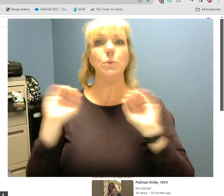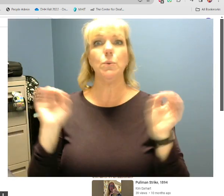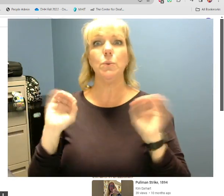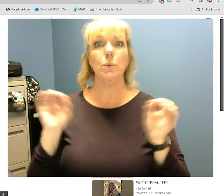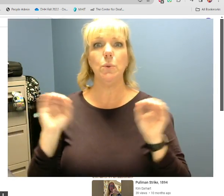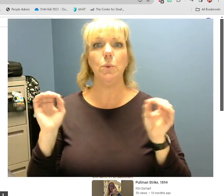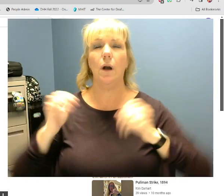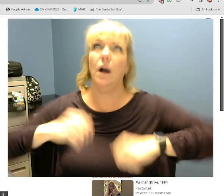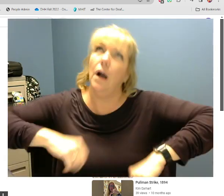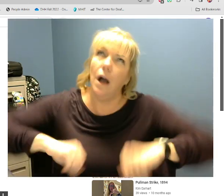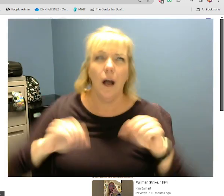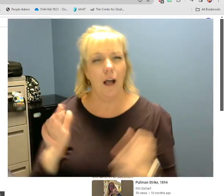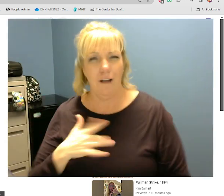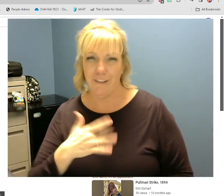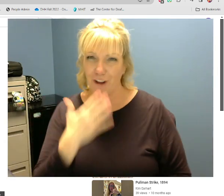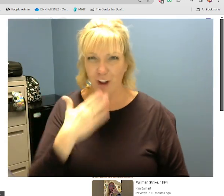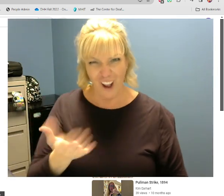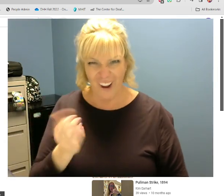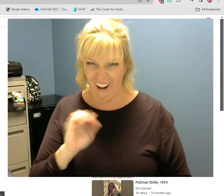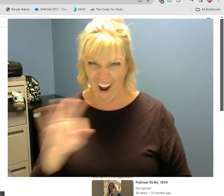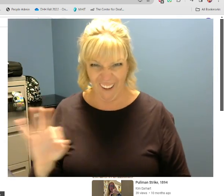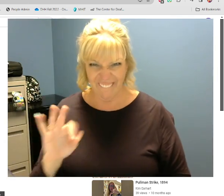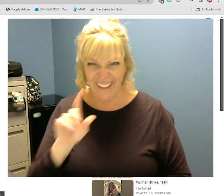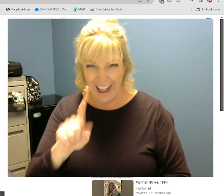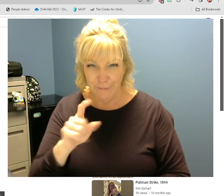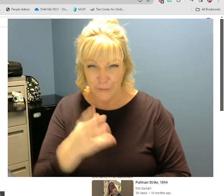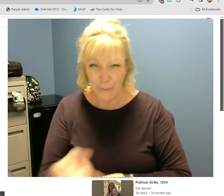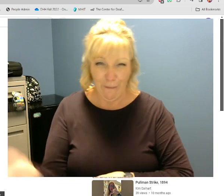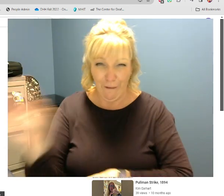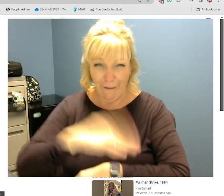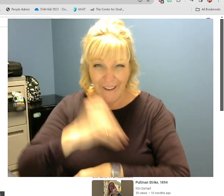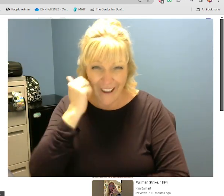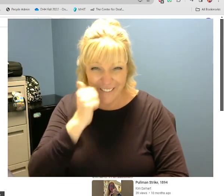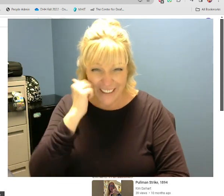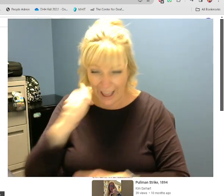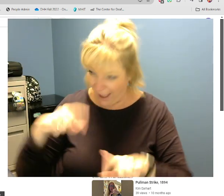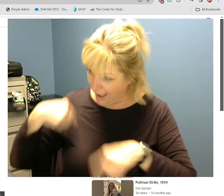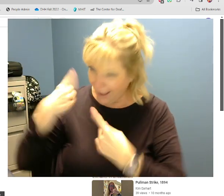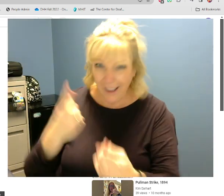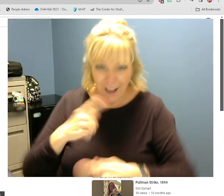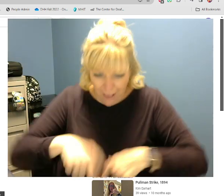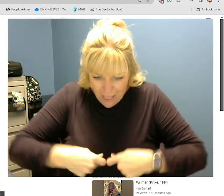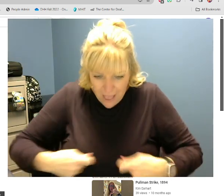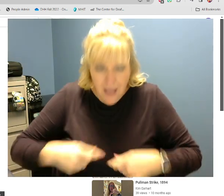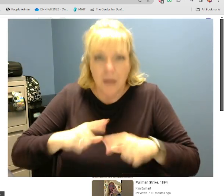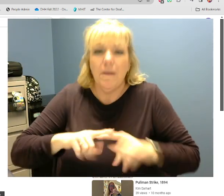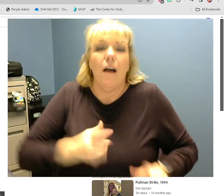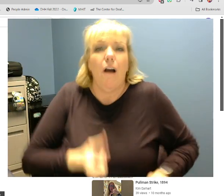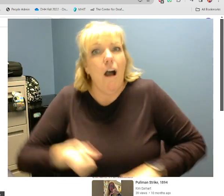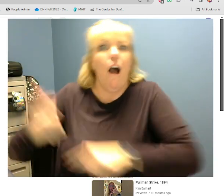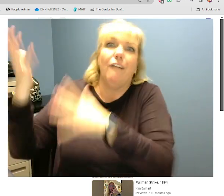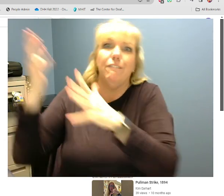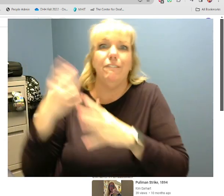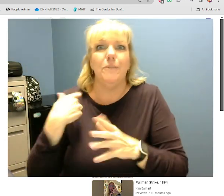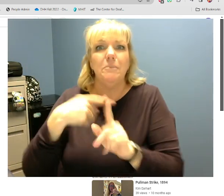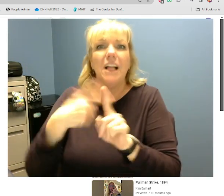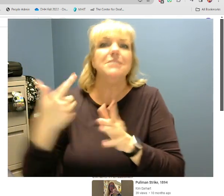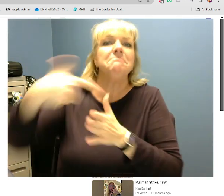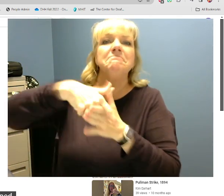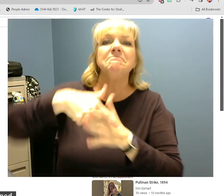imagine how liberating that must have felt after having worn a corset for so long, but just the freedom of riding a bicycle. If